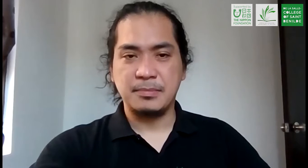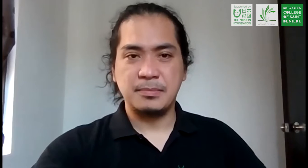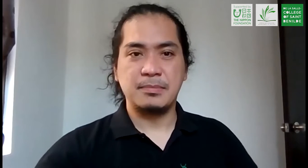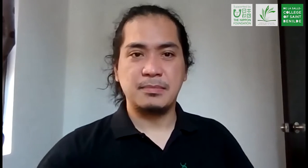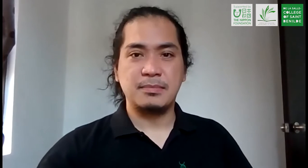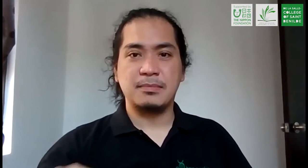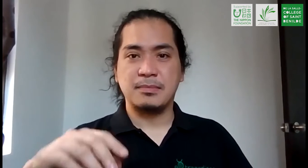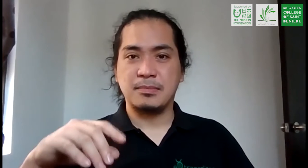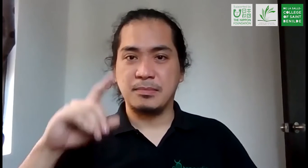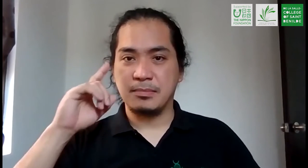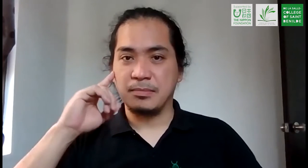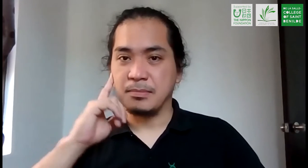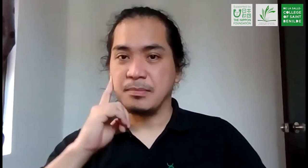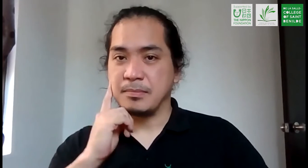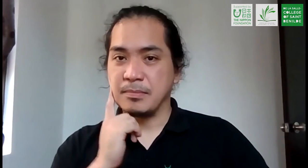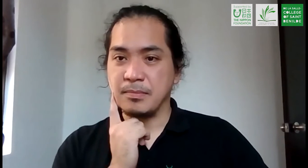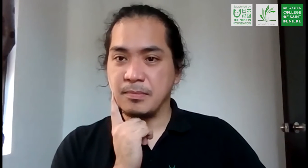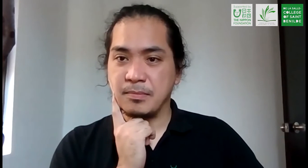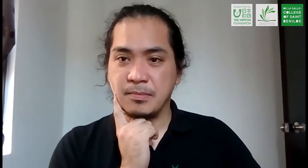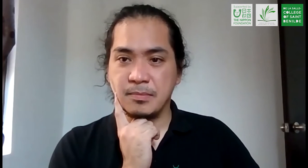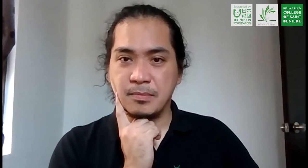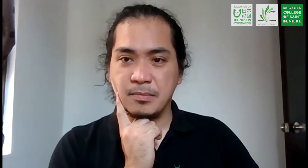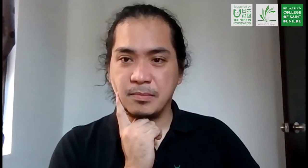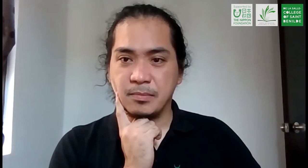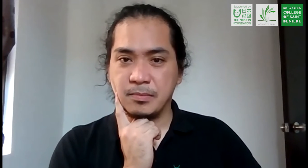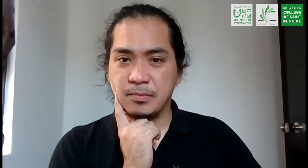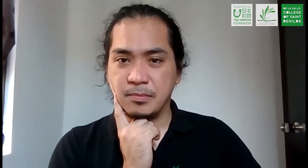Yami saying, okay, I guess we can go ahead. Or